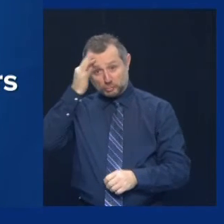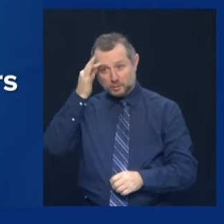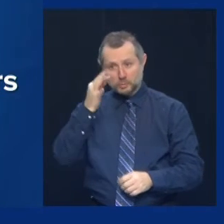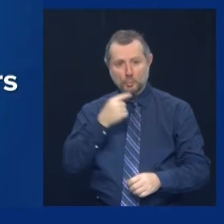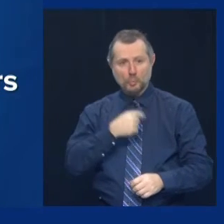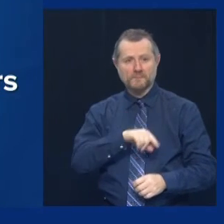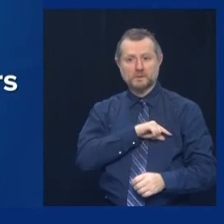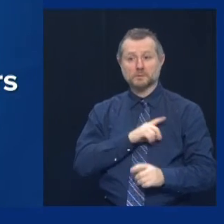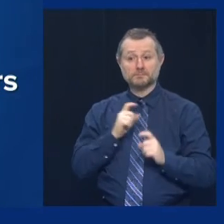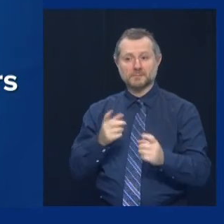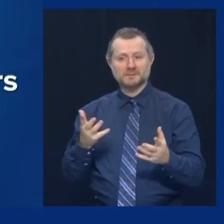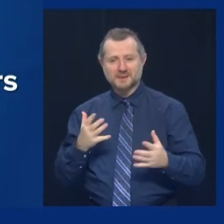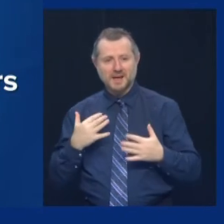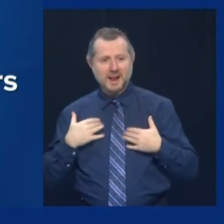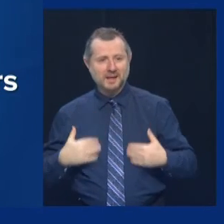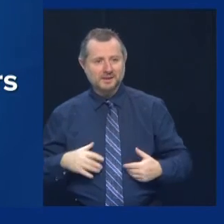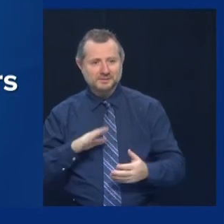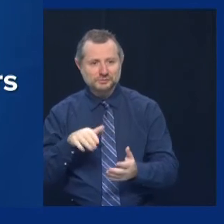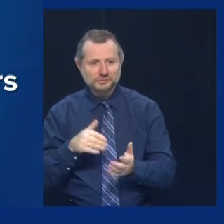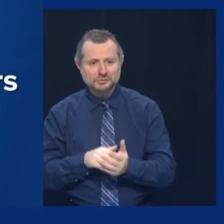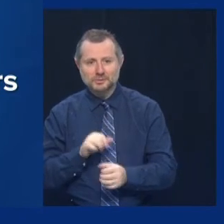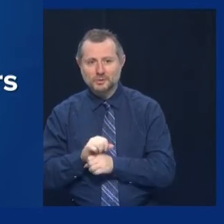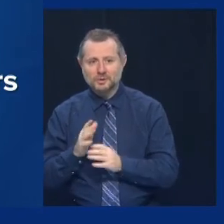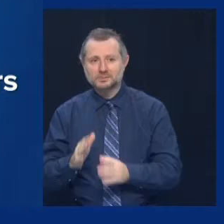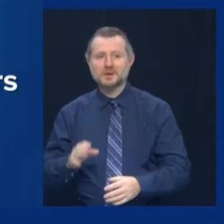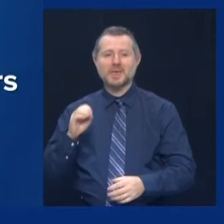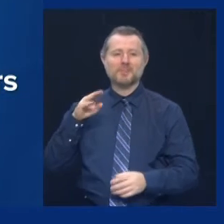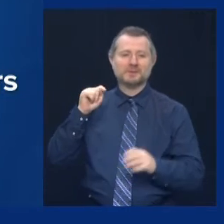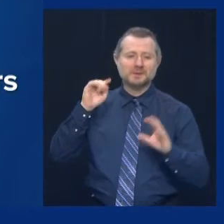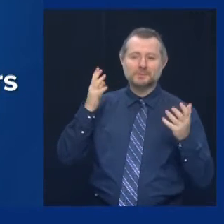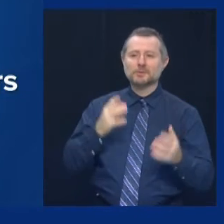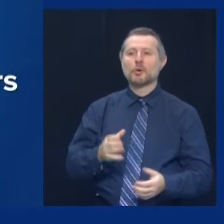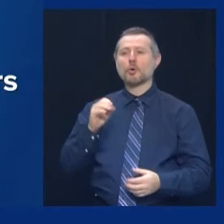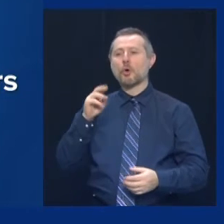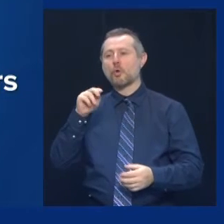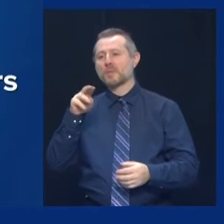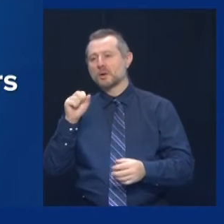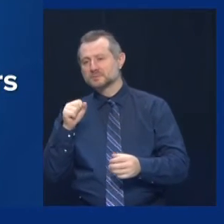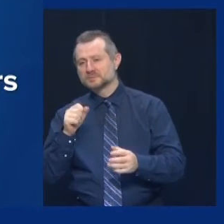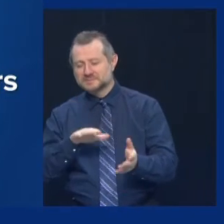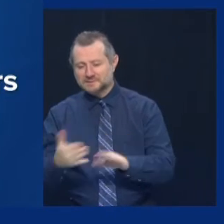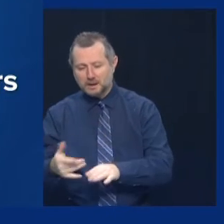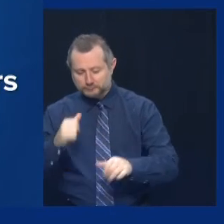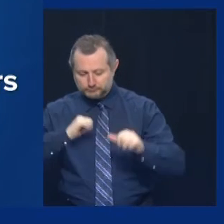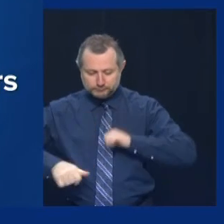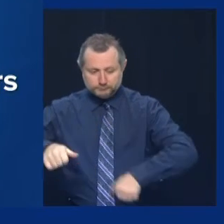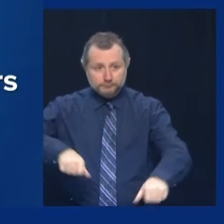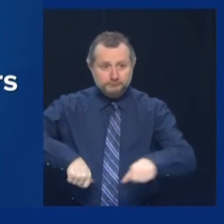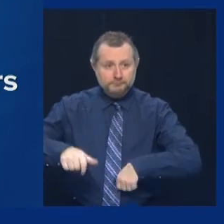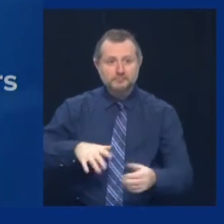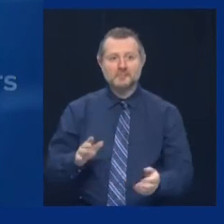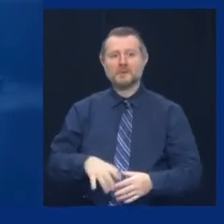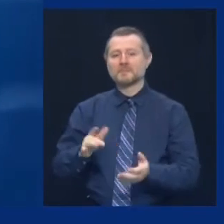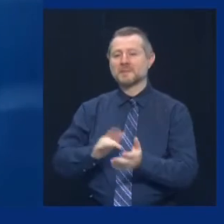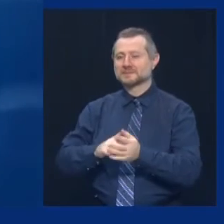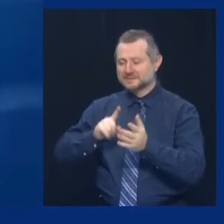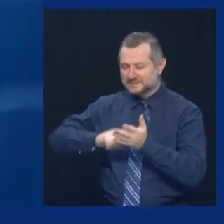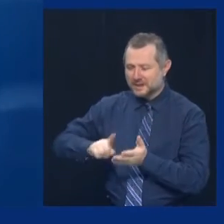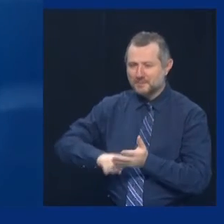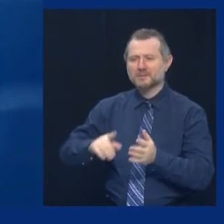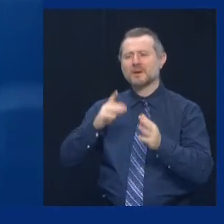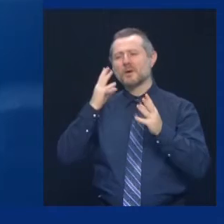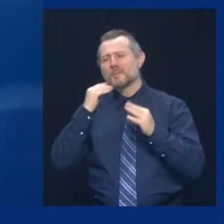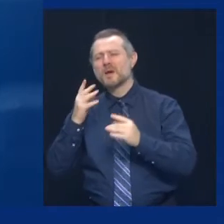workers, EMTs, coroners, medical examiners, funeral home workers, other congregate care workers, and